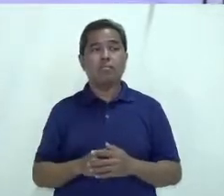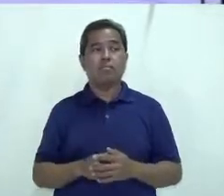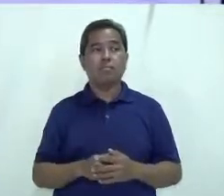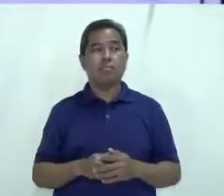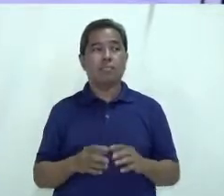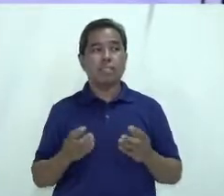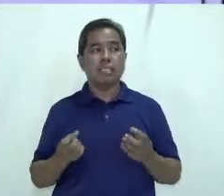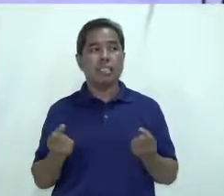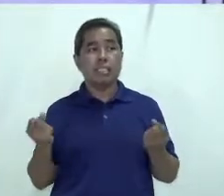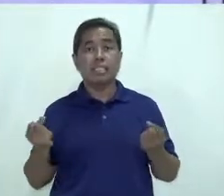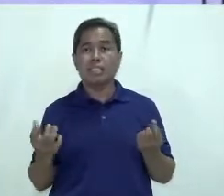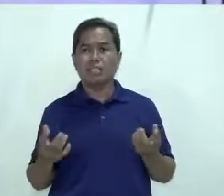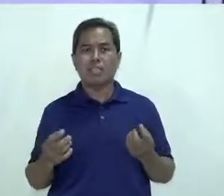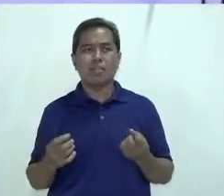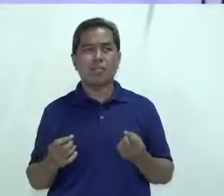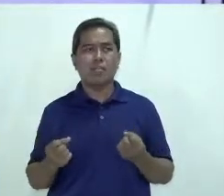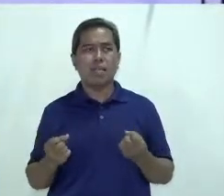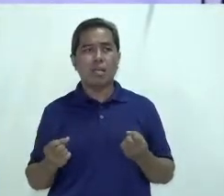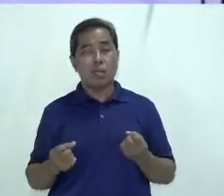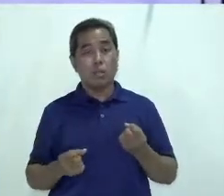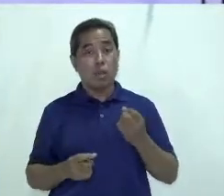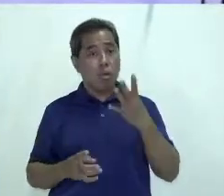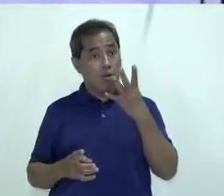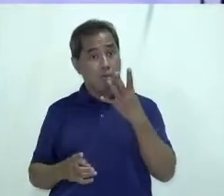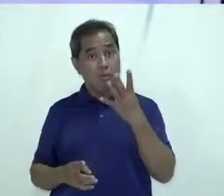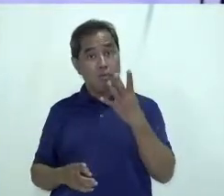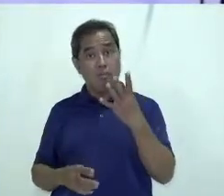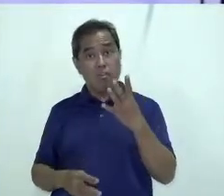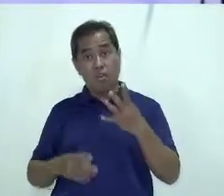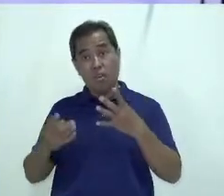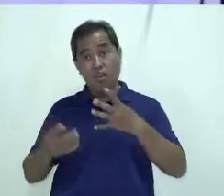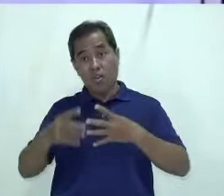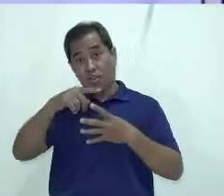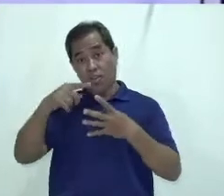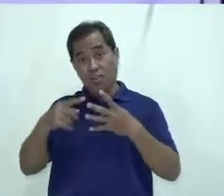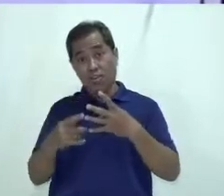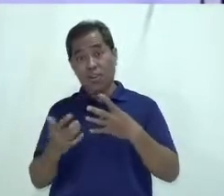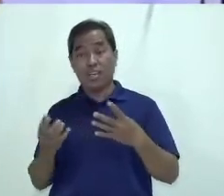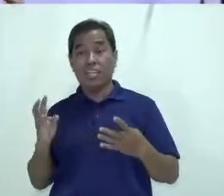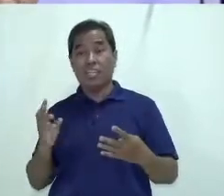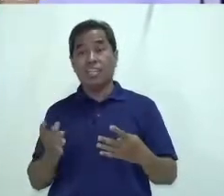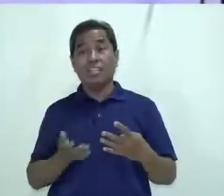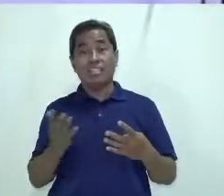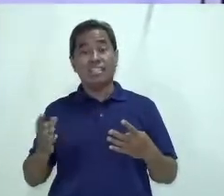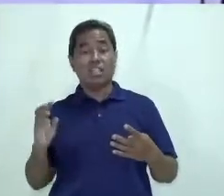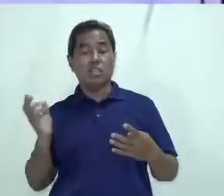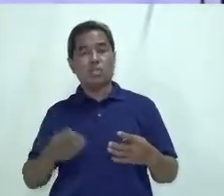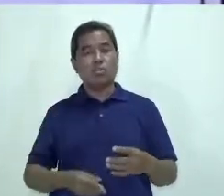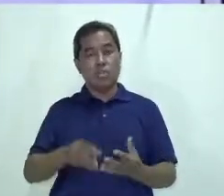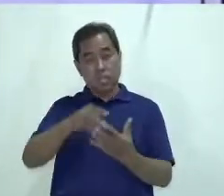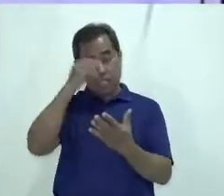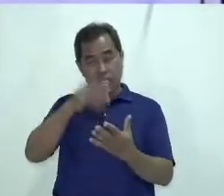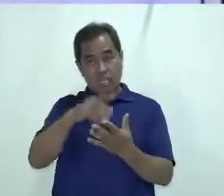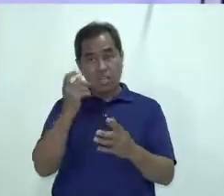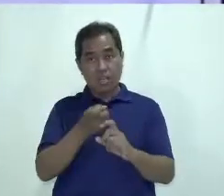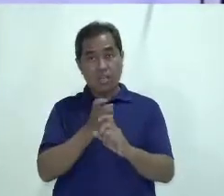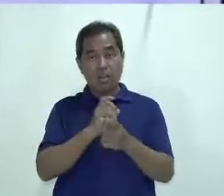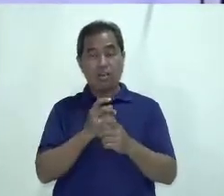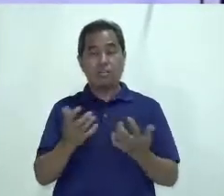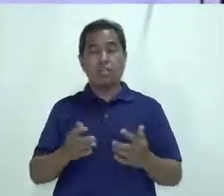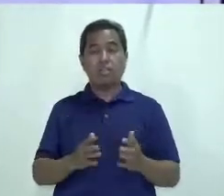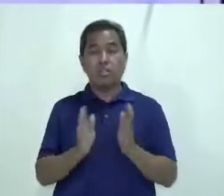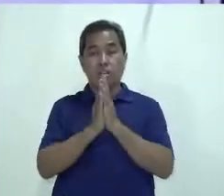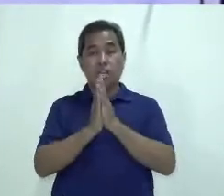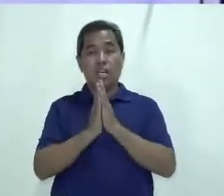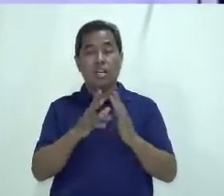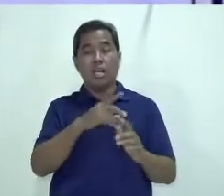we learned from their experience. Four things that we learned from these guys about the power and the importance of prayer and praise. First of all,